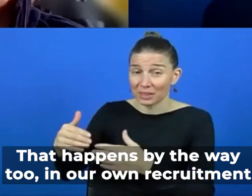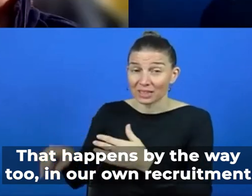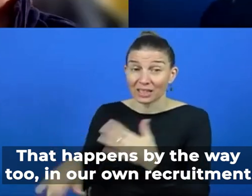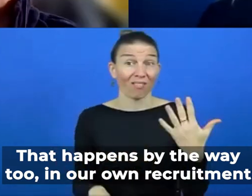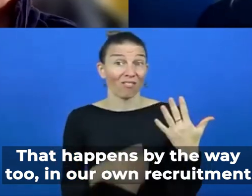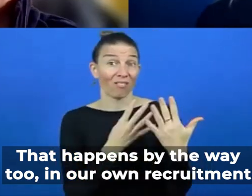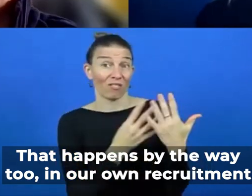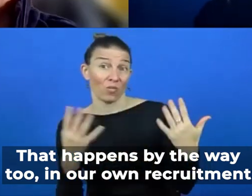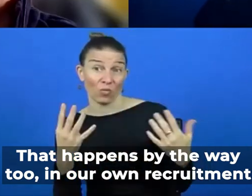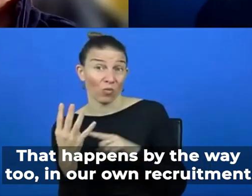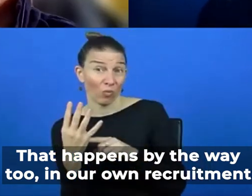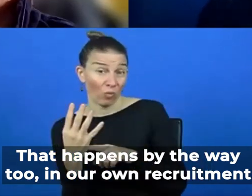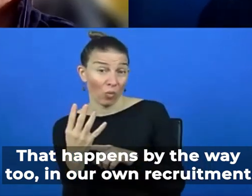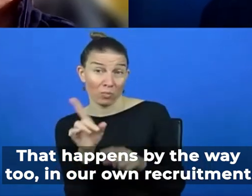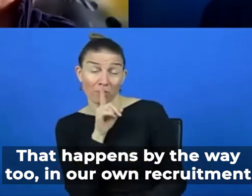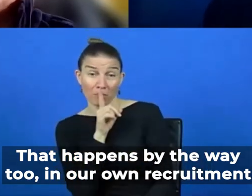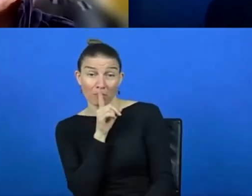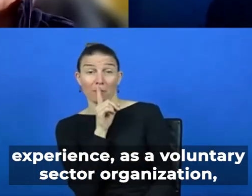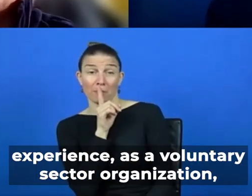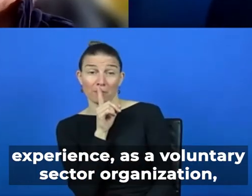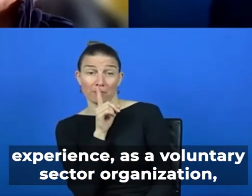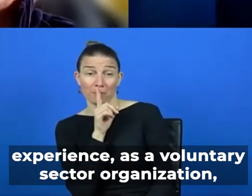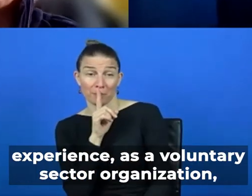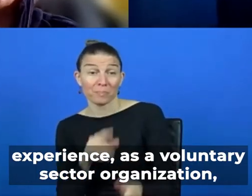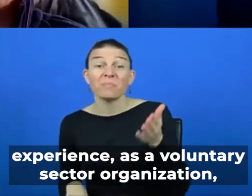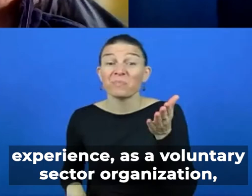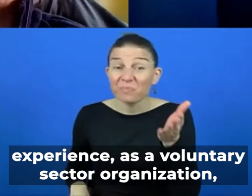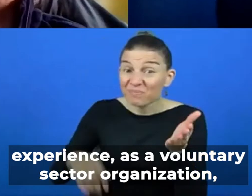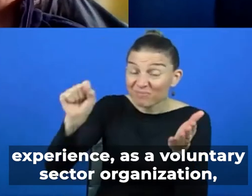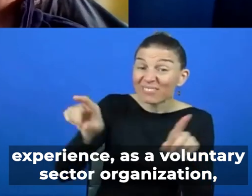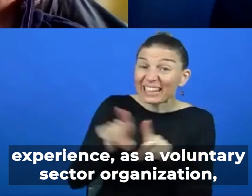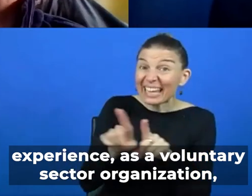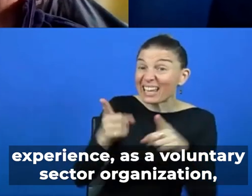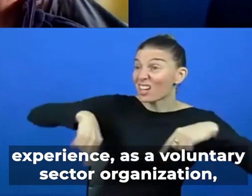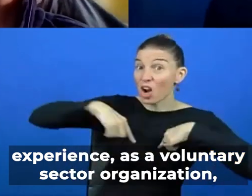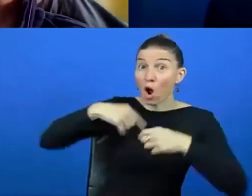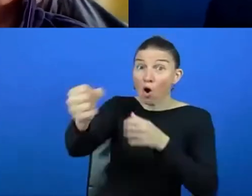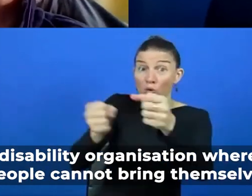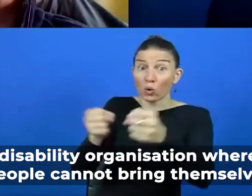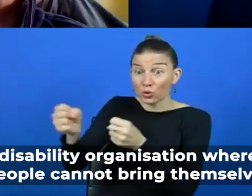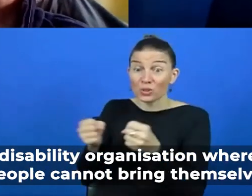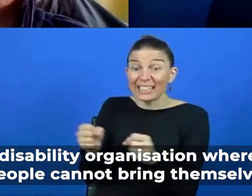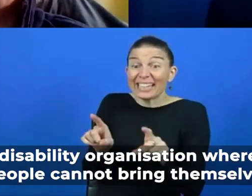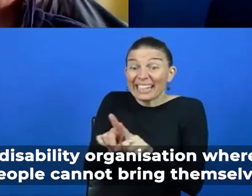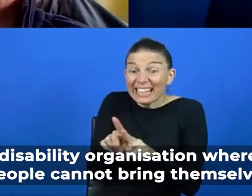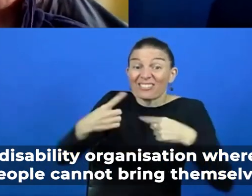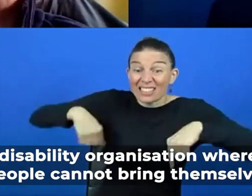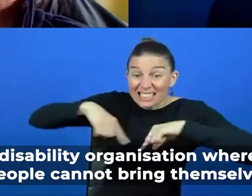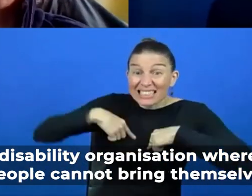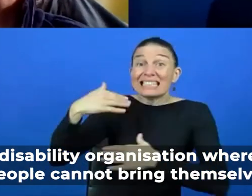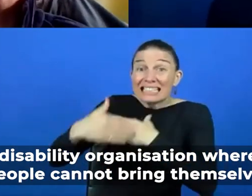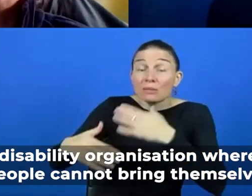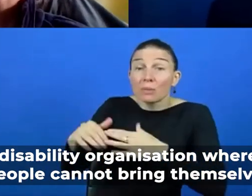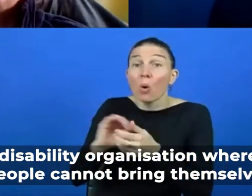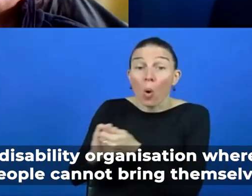too, in our own recruitment experience. As a voluntary sector organisation, a disability organisation where